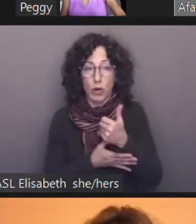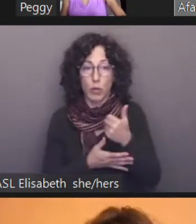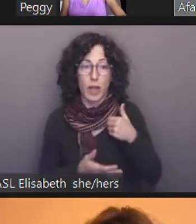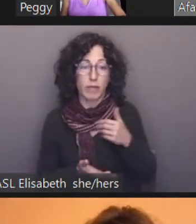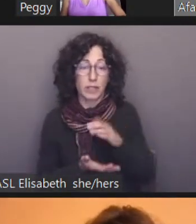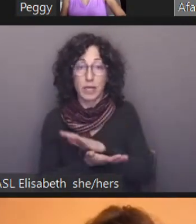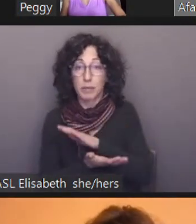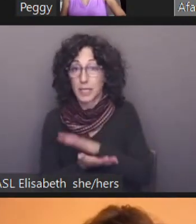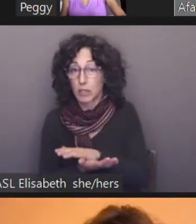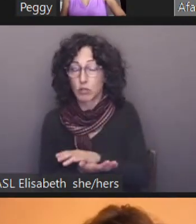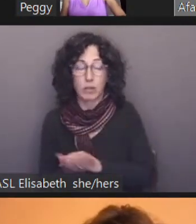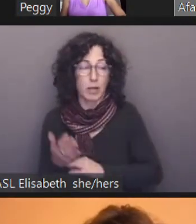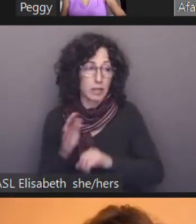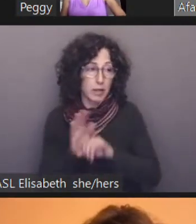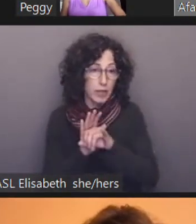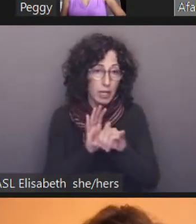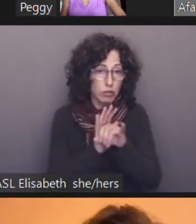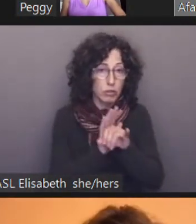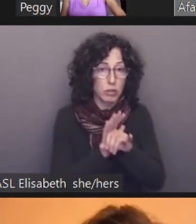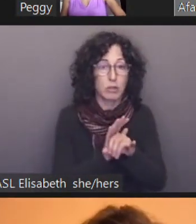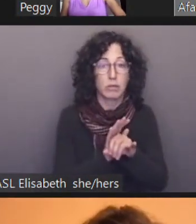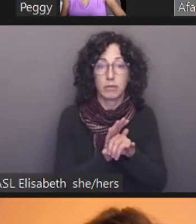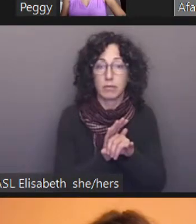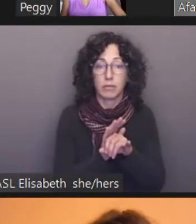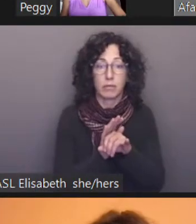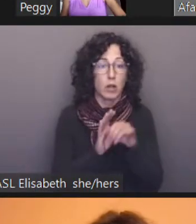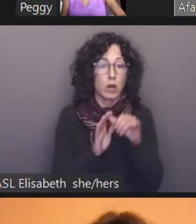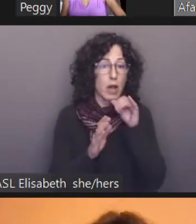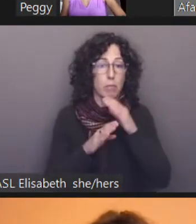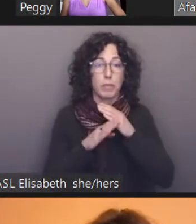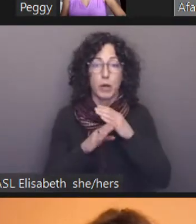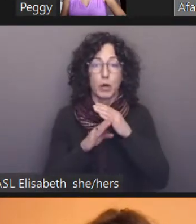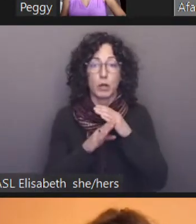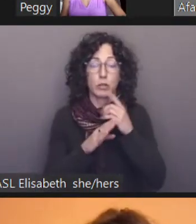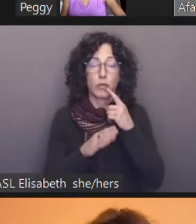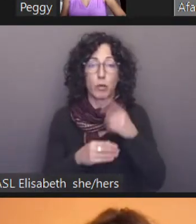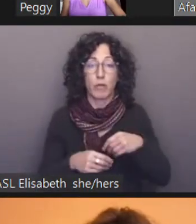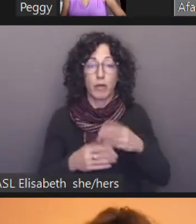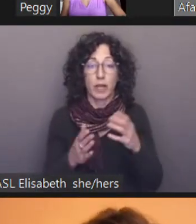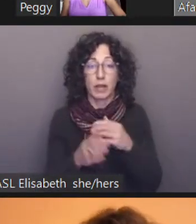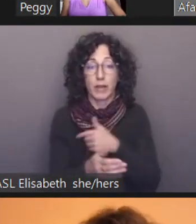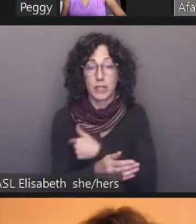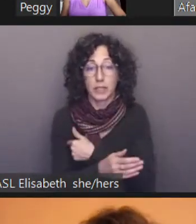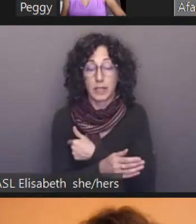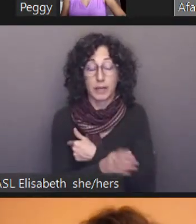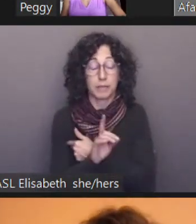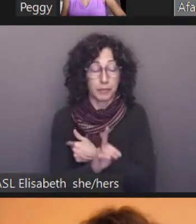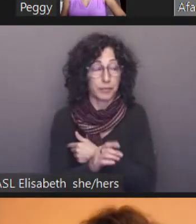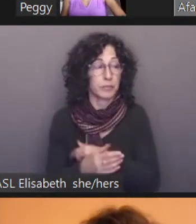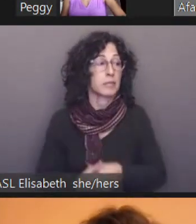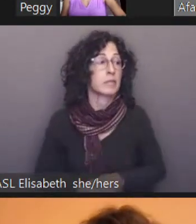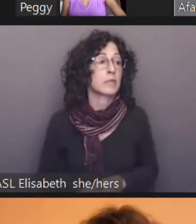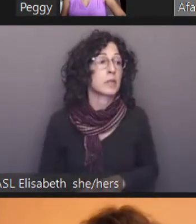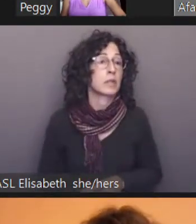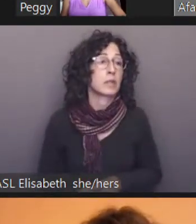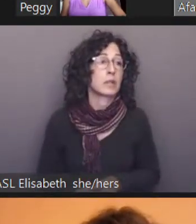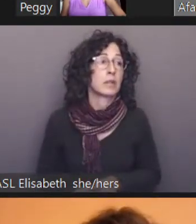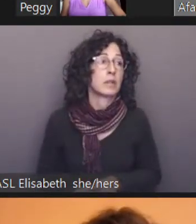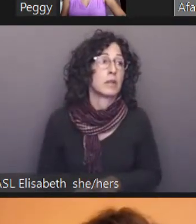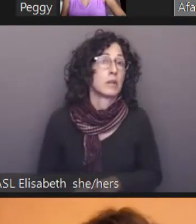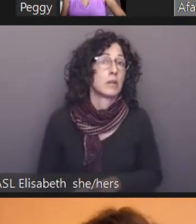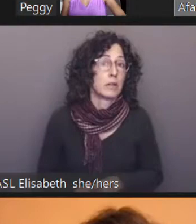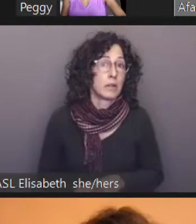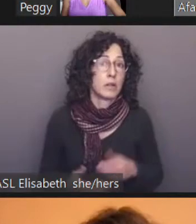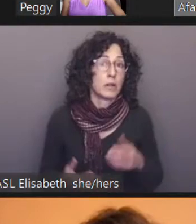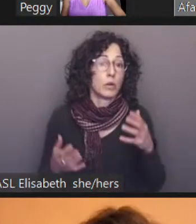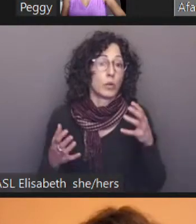and identification will not be barriers to providing vaccine. We want families to be able to